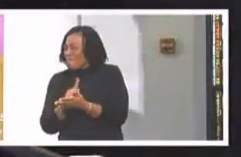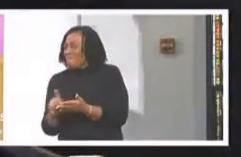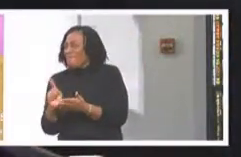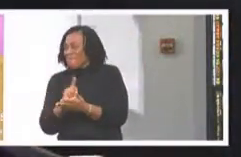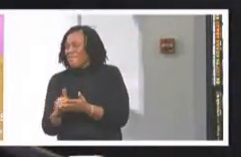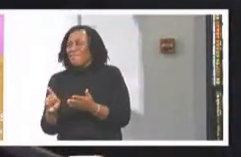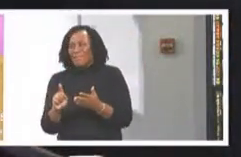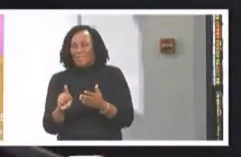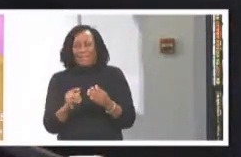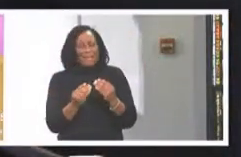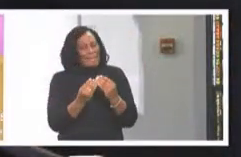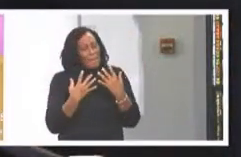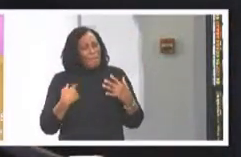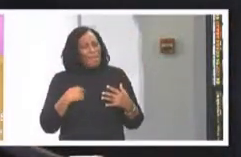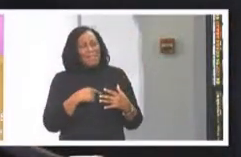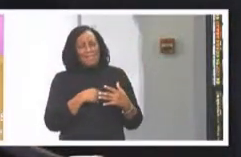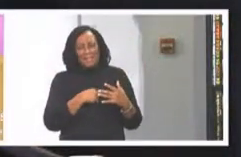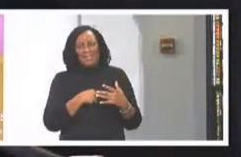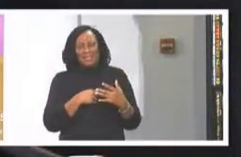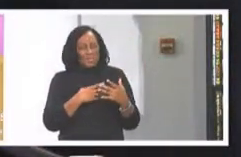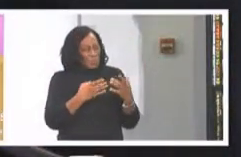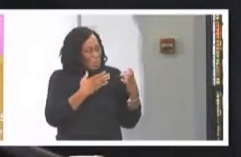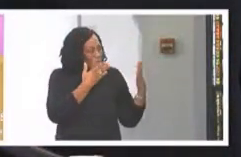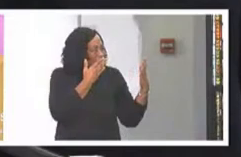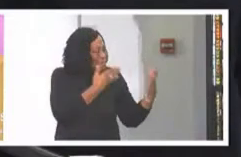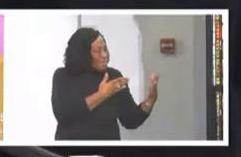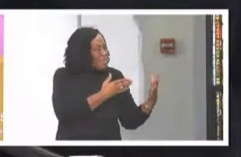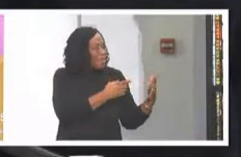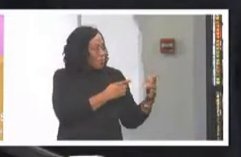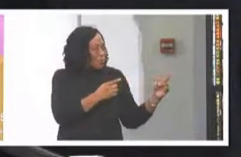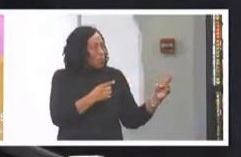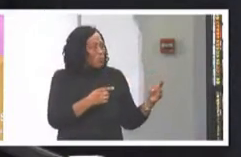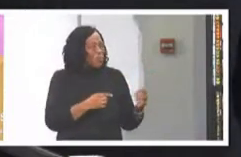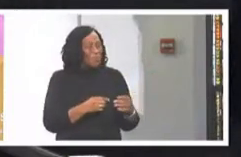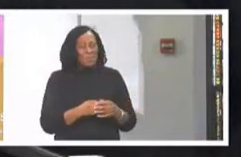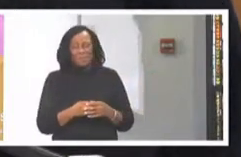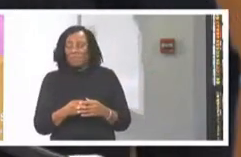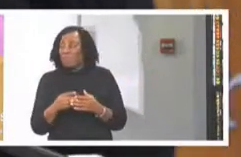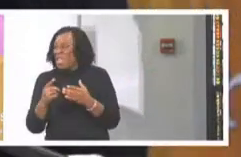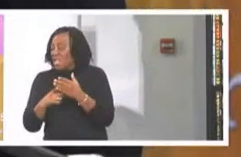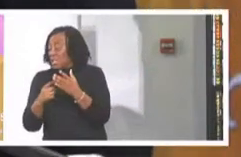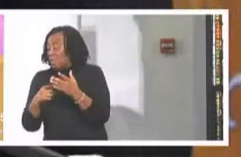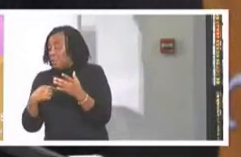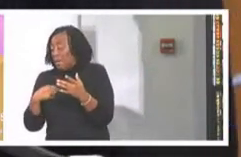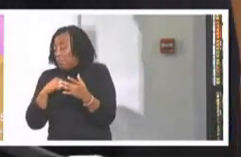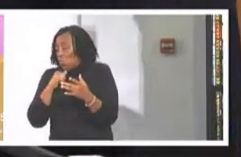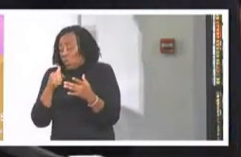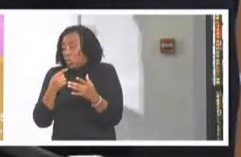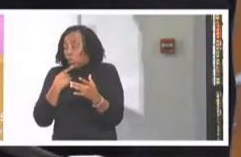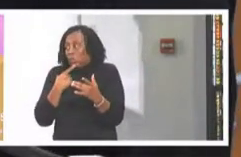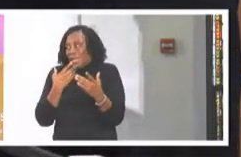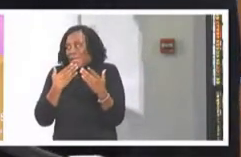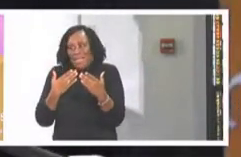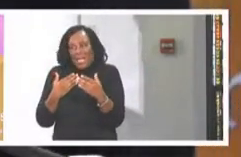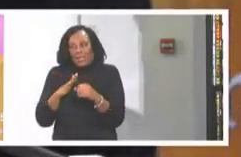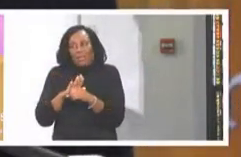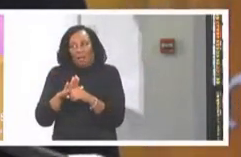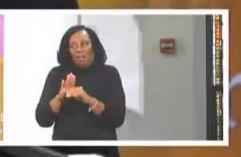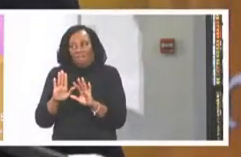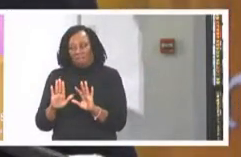We thank you. We take this time to thank you. To thank you. Sometimes we don't say thanks enough.